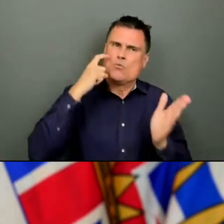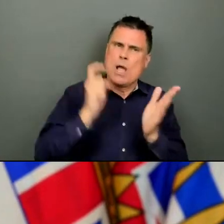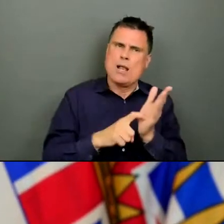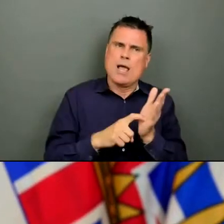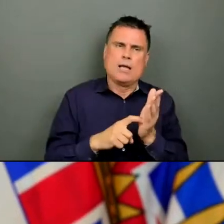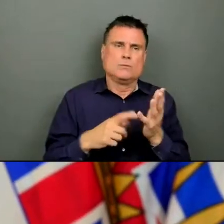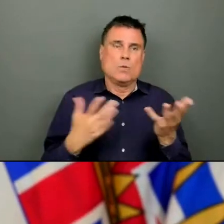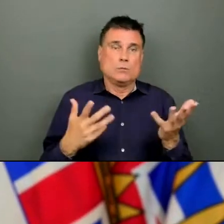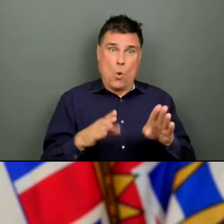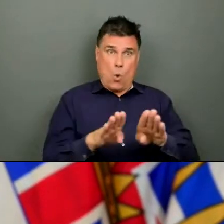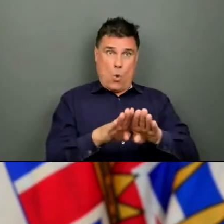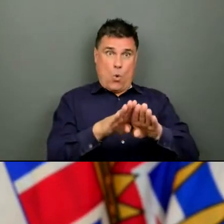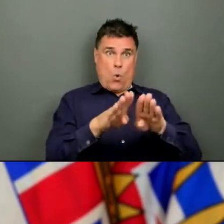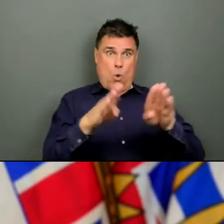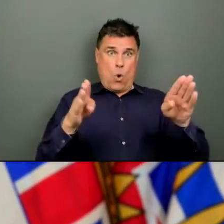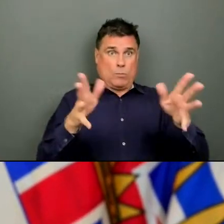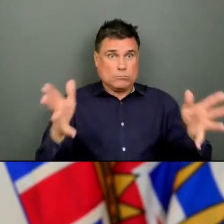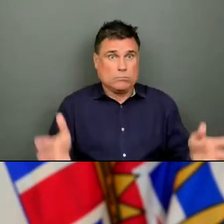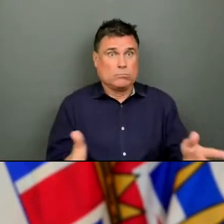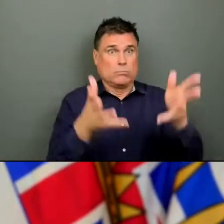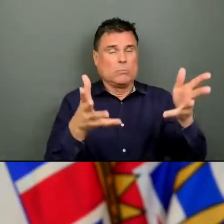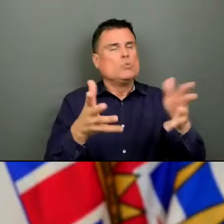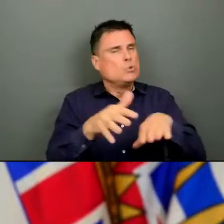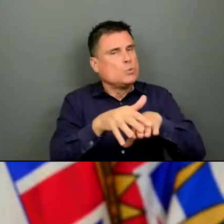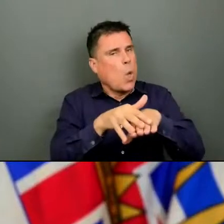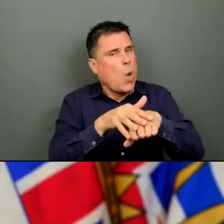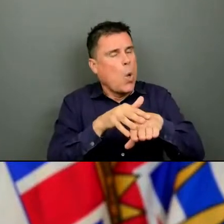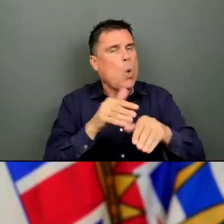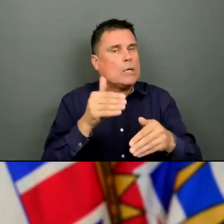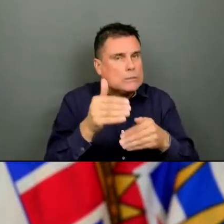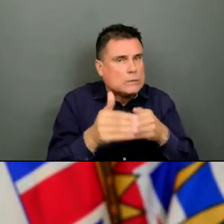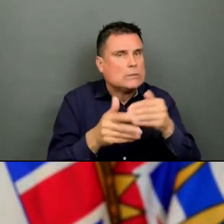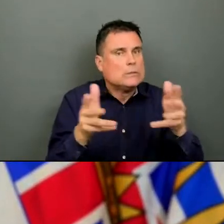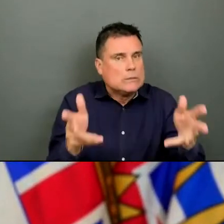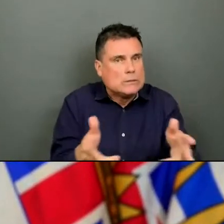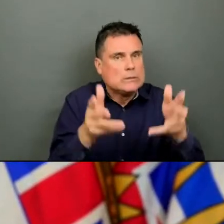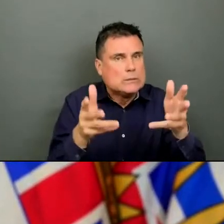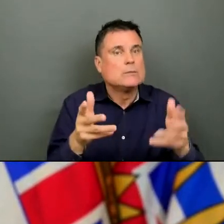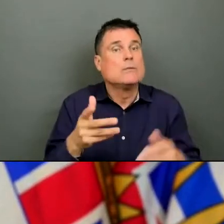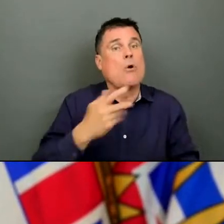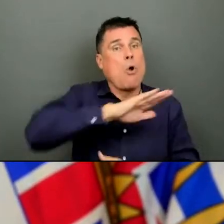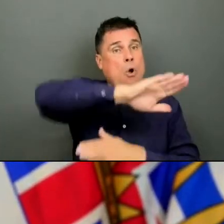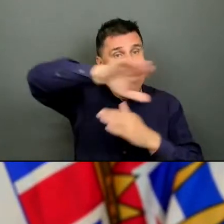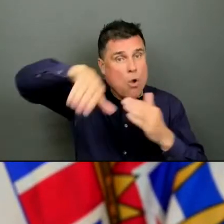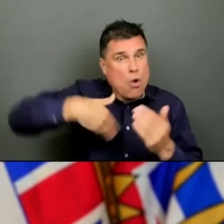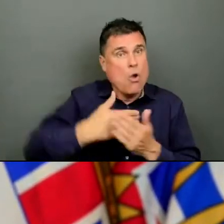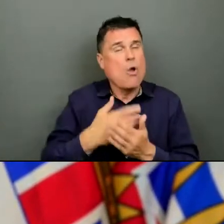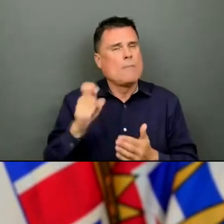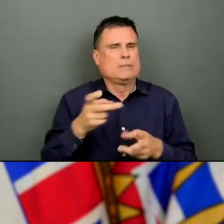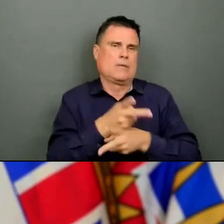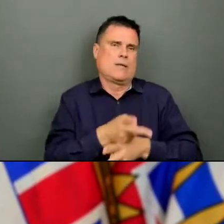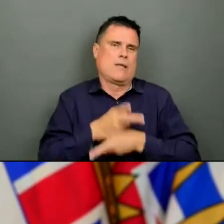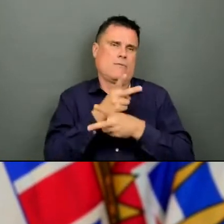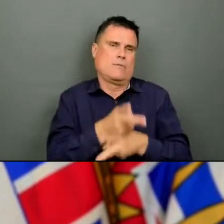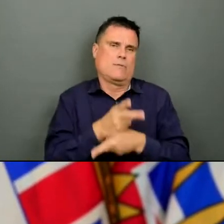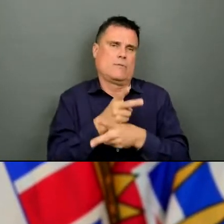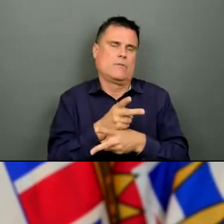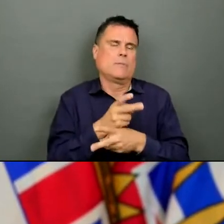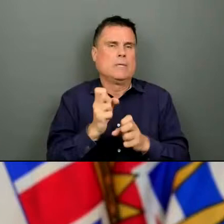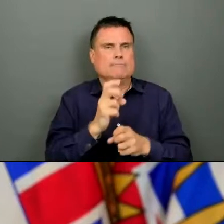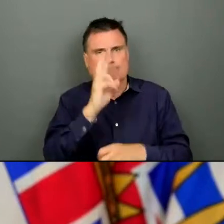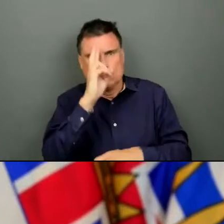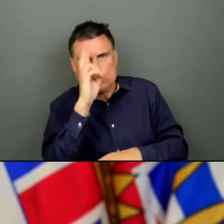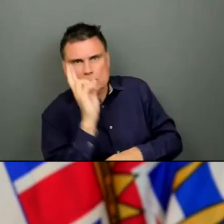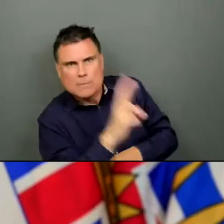gradual, and we all have our own reasons to go slower in some places. We need to respect both communities